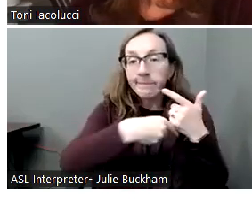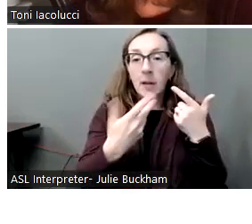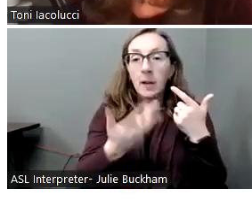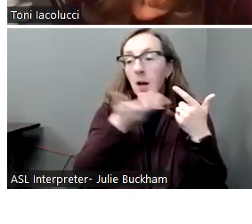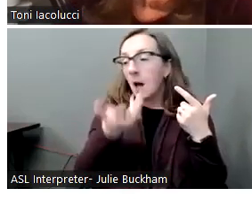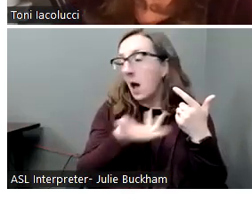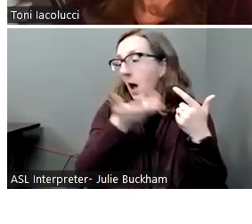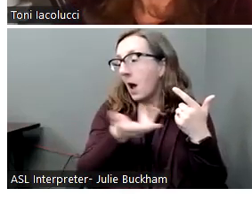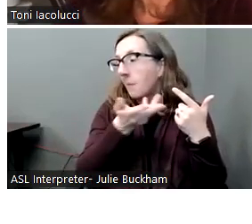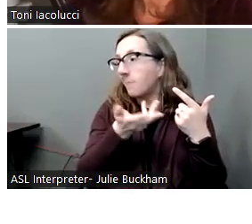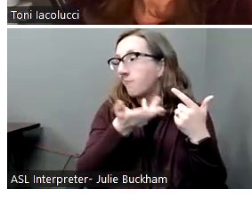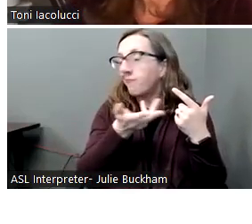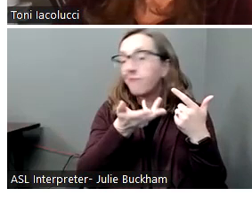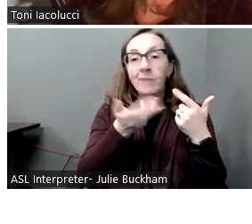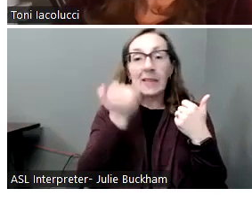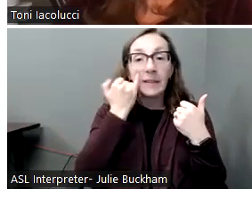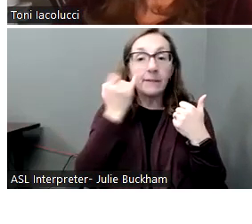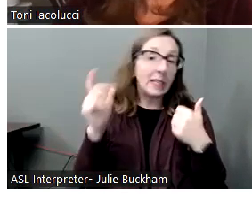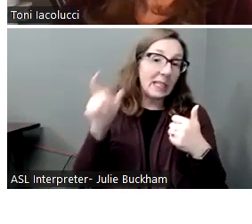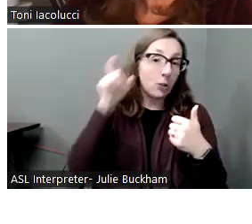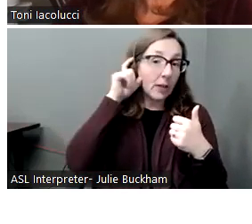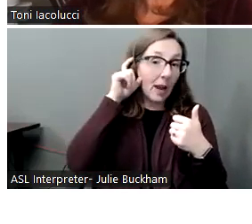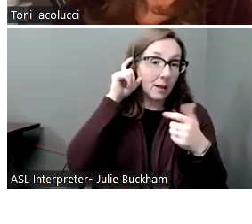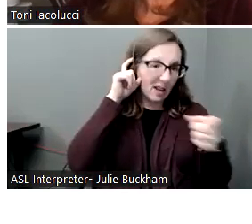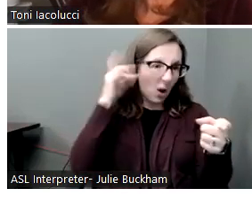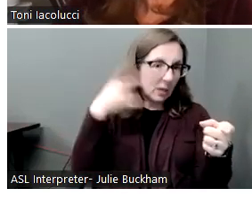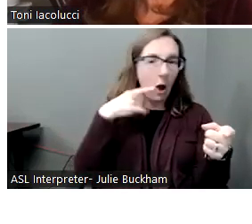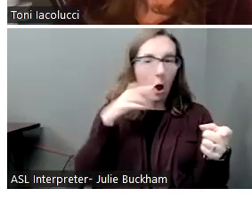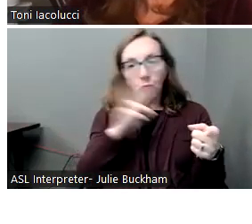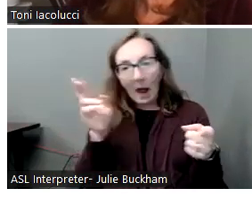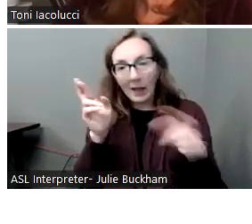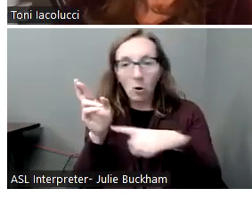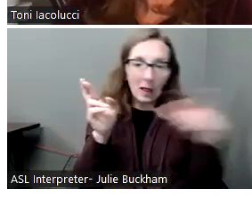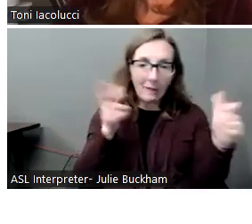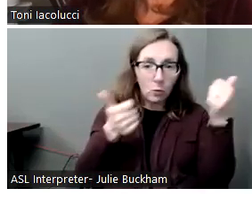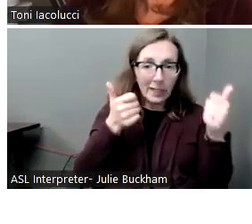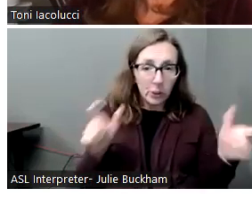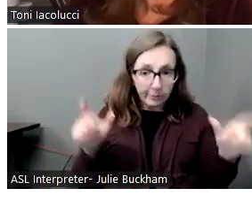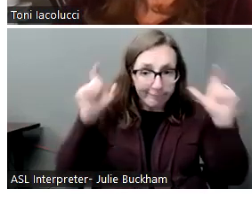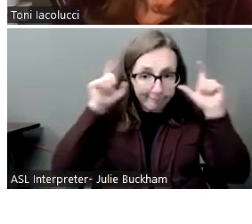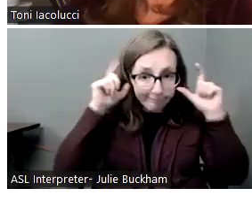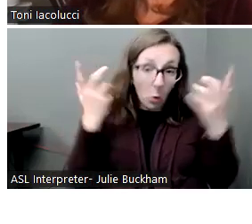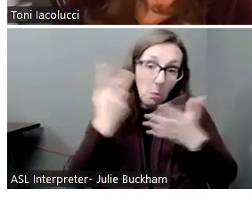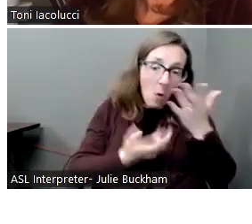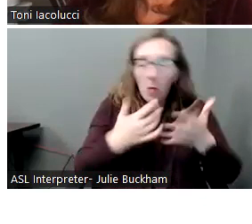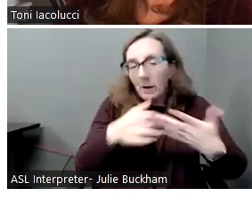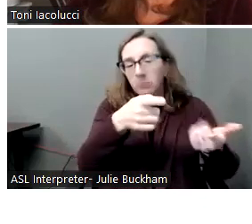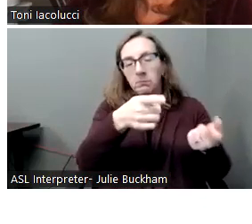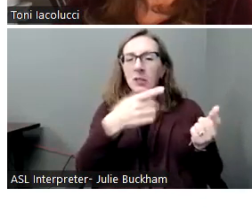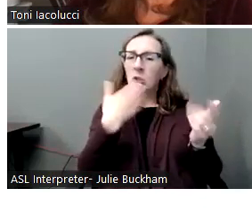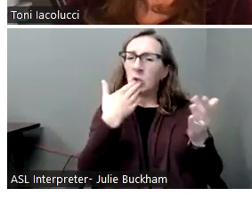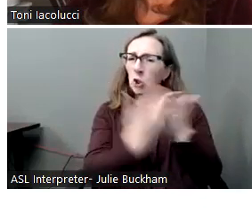like if they have a hearing aid on, like it says already, the hearing aid on the right or on the left. So these are really